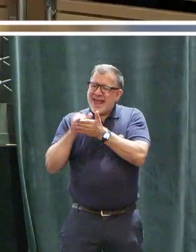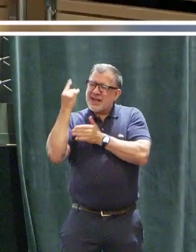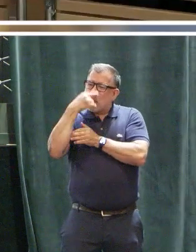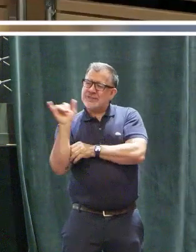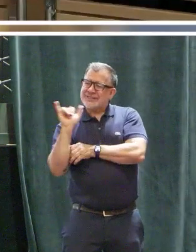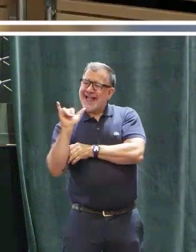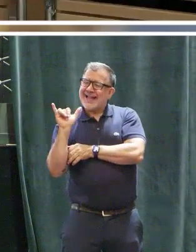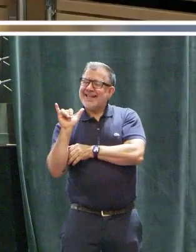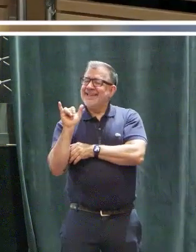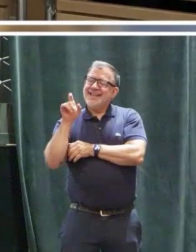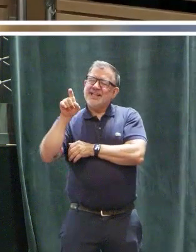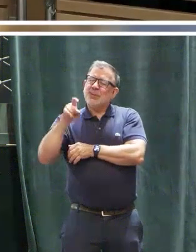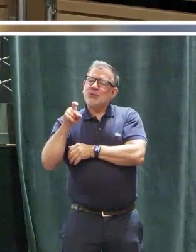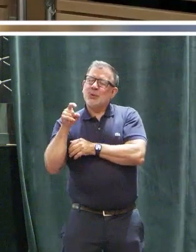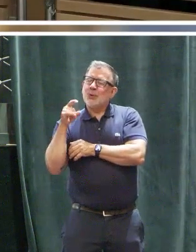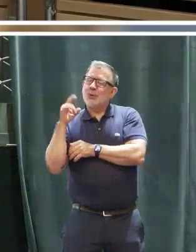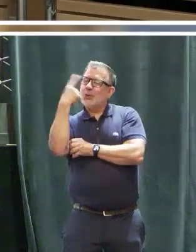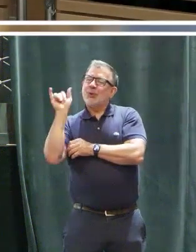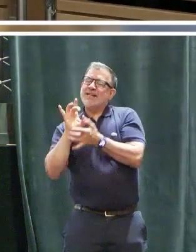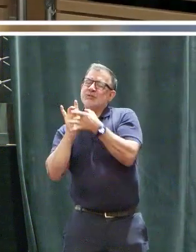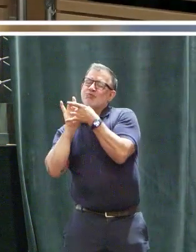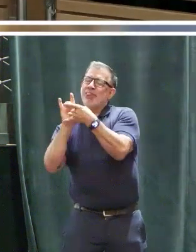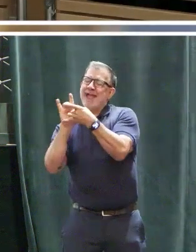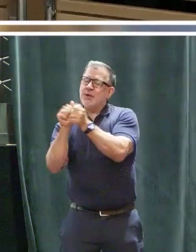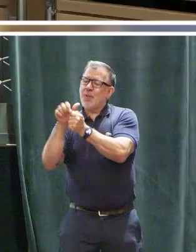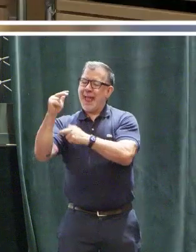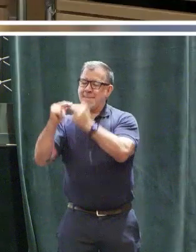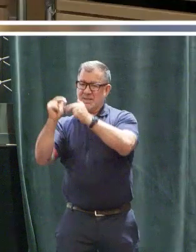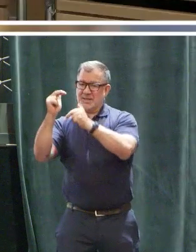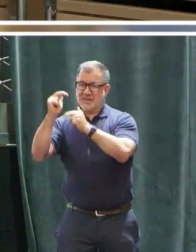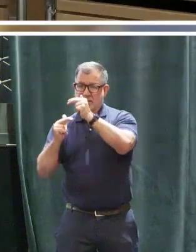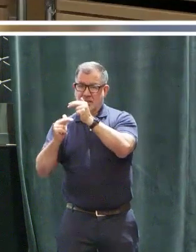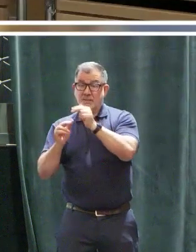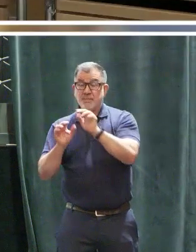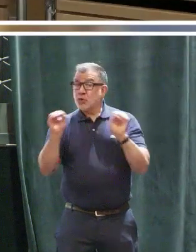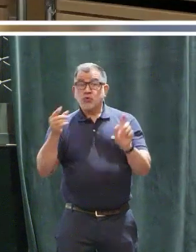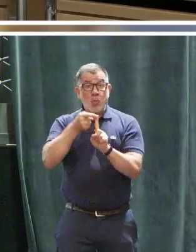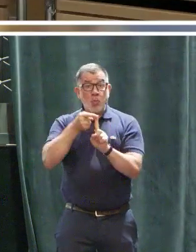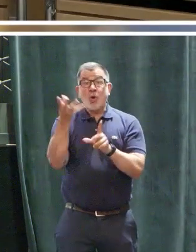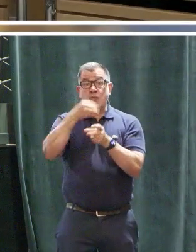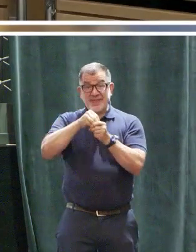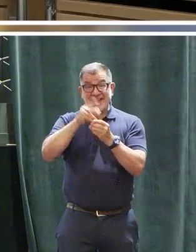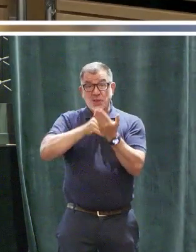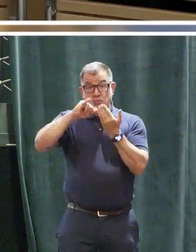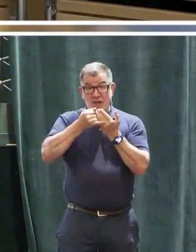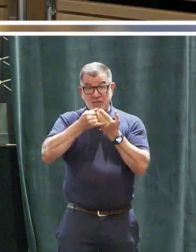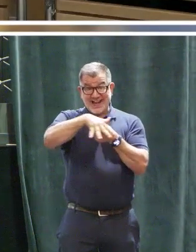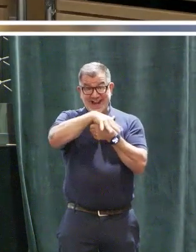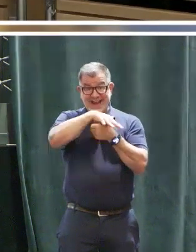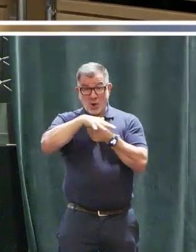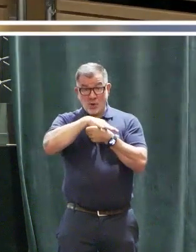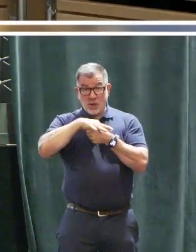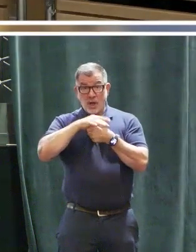intended to be part of that building, extended building. There's no point in the project area where the flood barrier system is